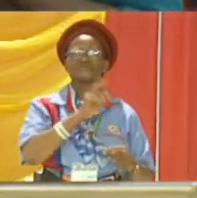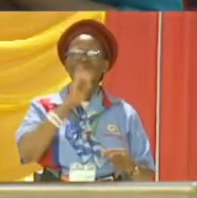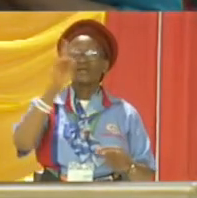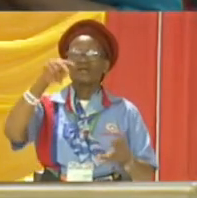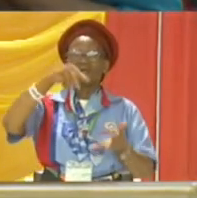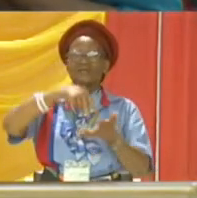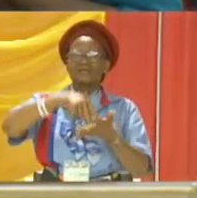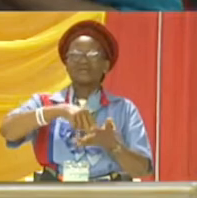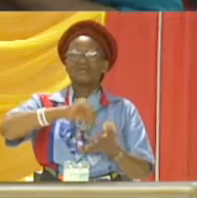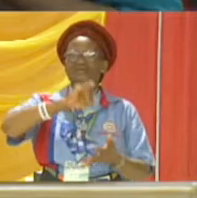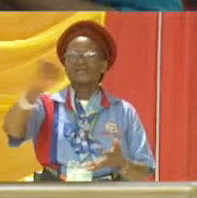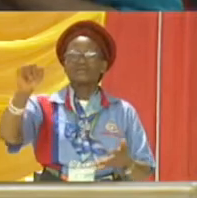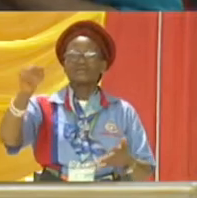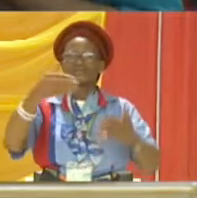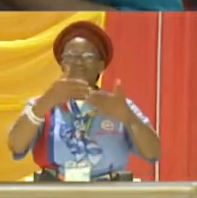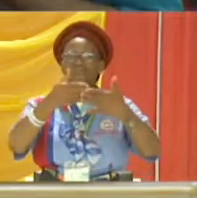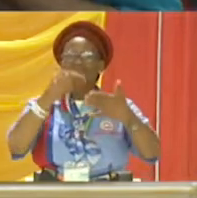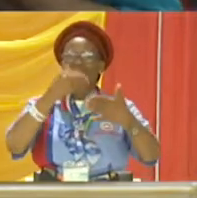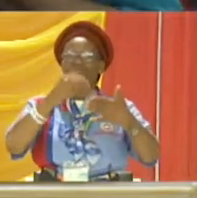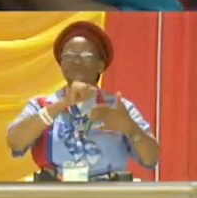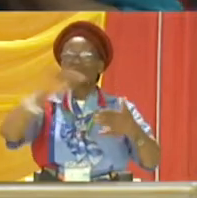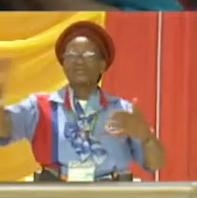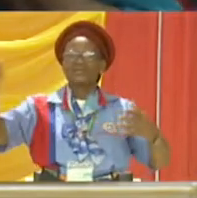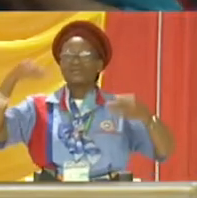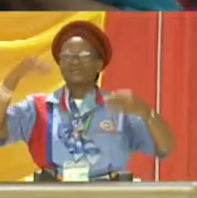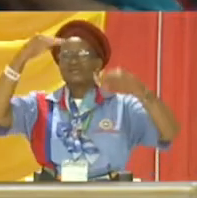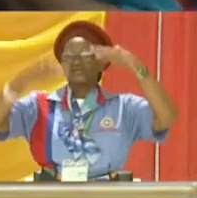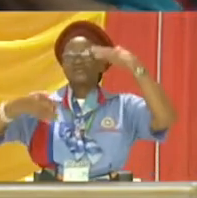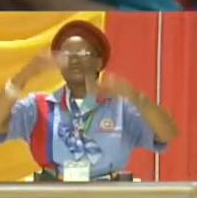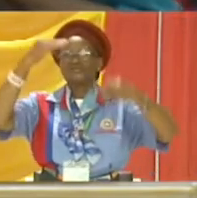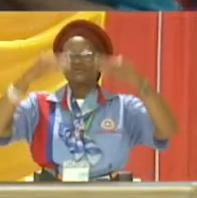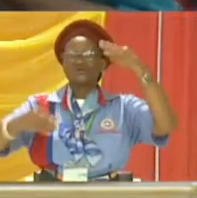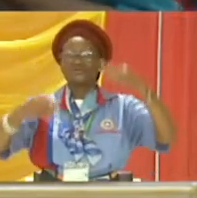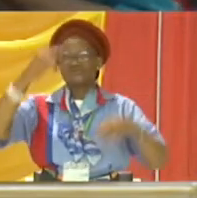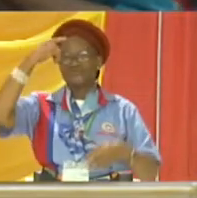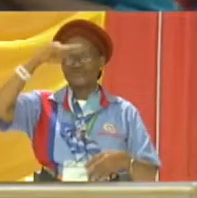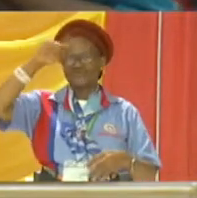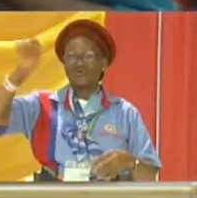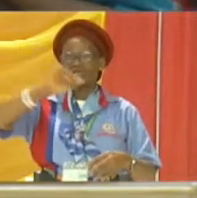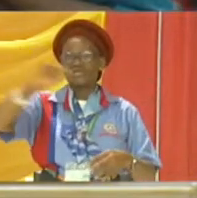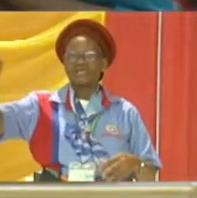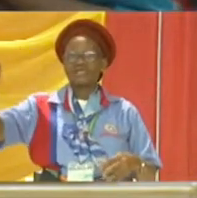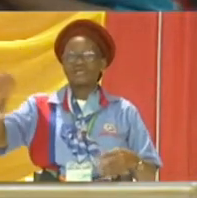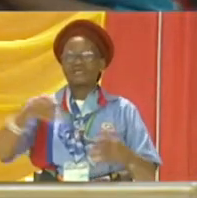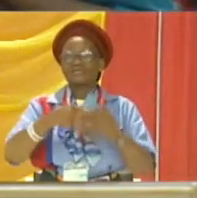before a judge for a case, so ba wa ni waju adajo fun ejo kan,